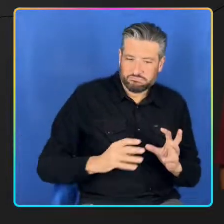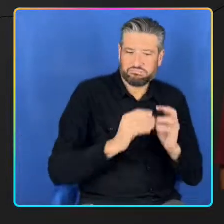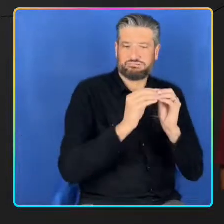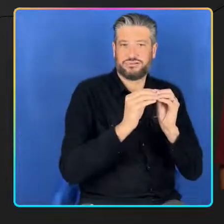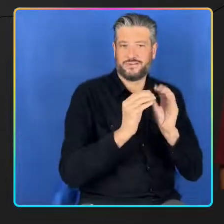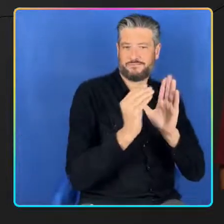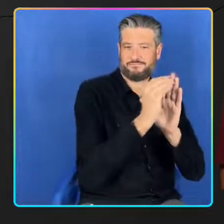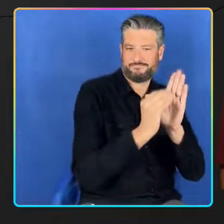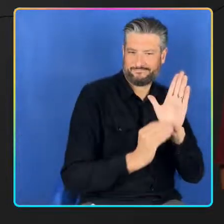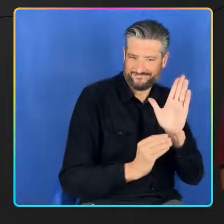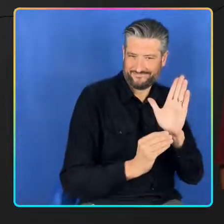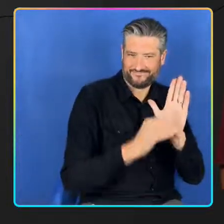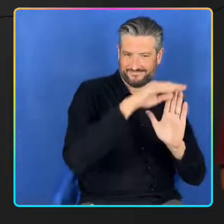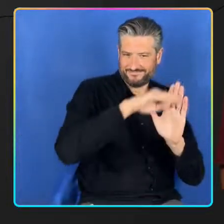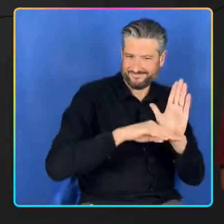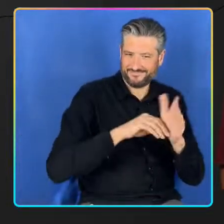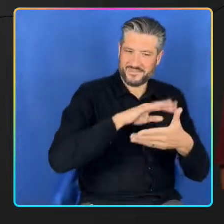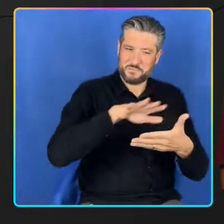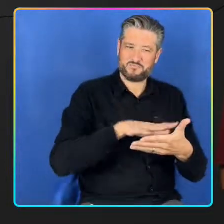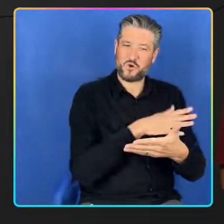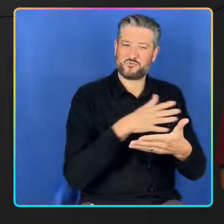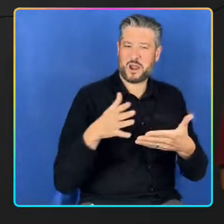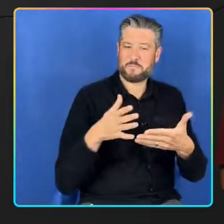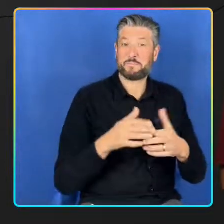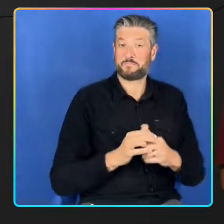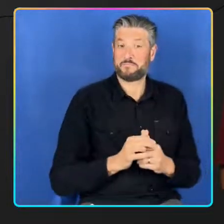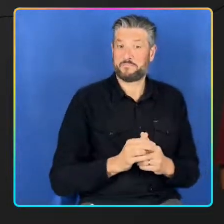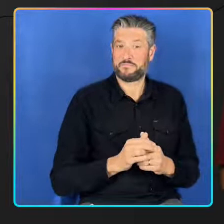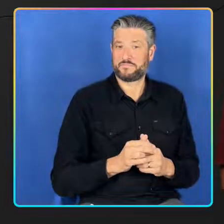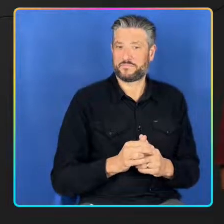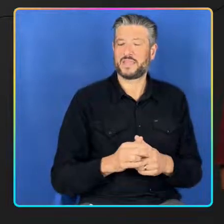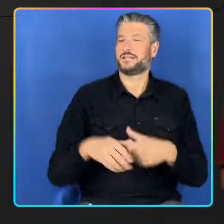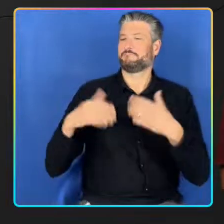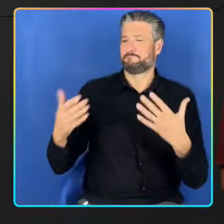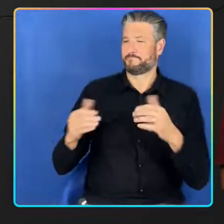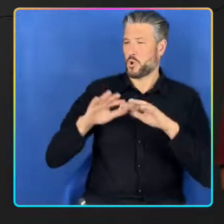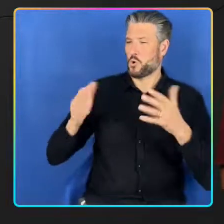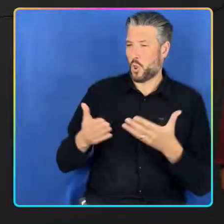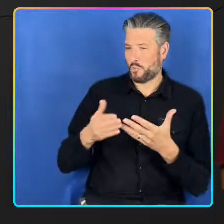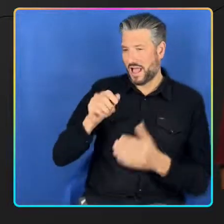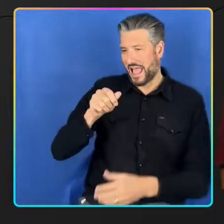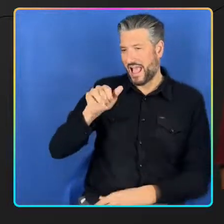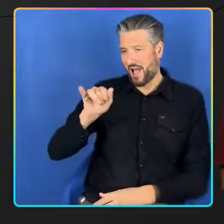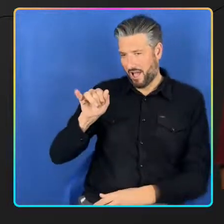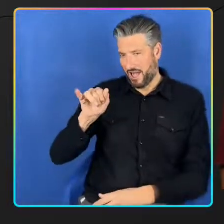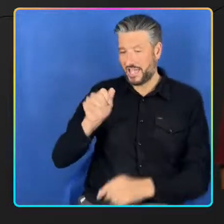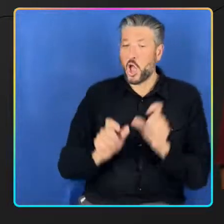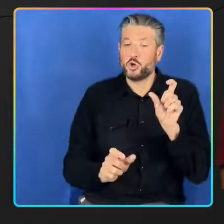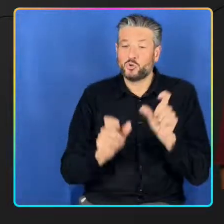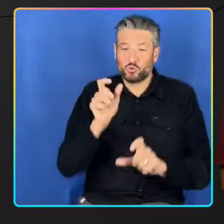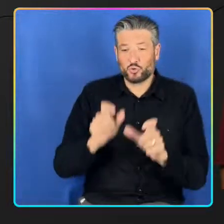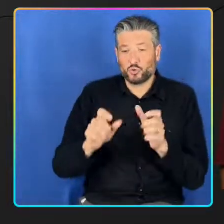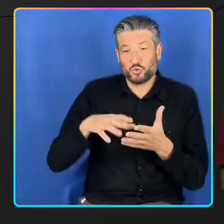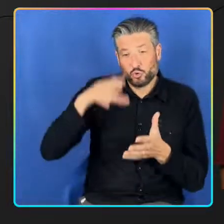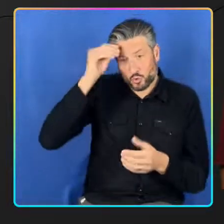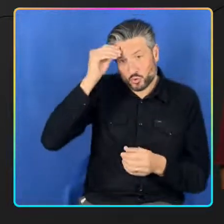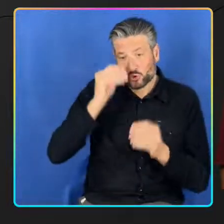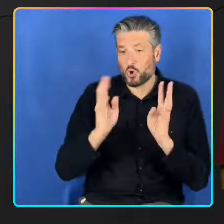Gosh. Okay, wonderful. Well, so that is the Global AI Student Conference on the 16th of October. Find it